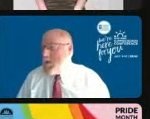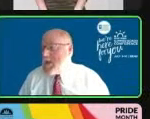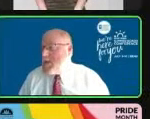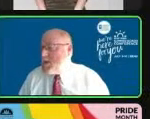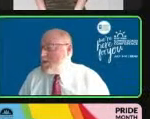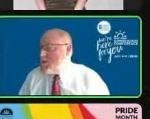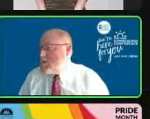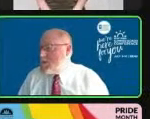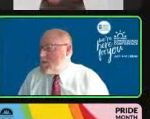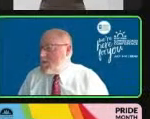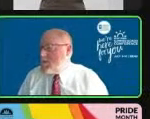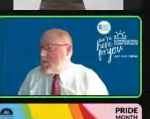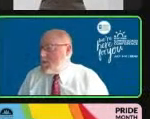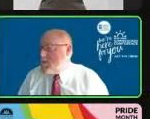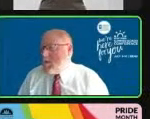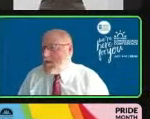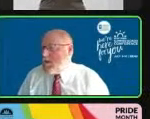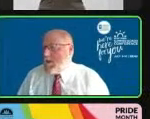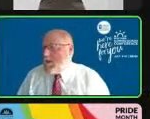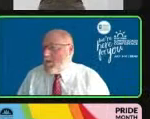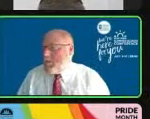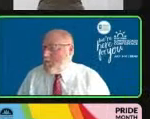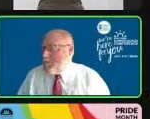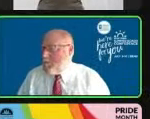Sorry, making notes.